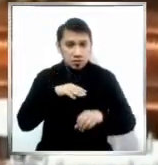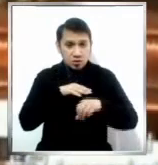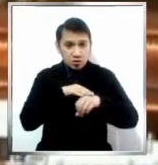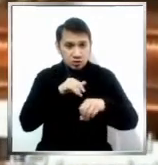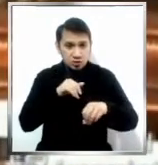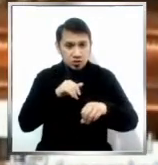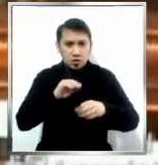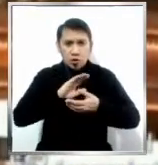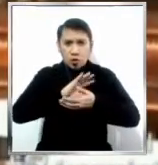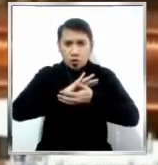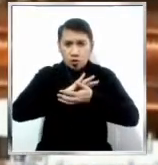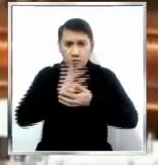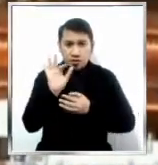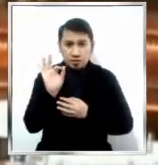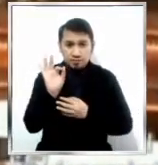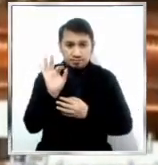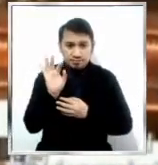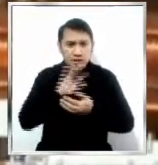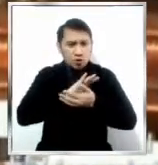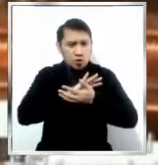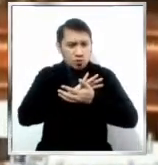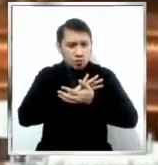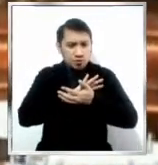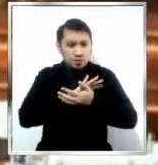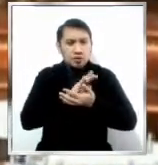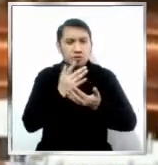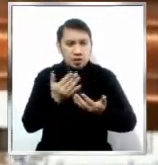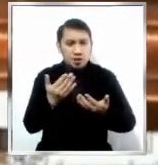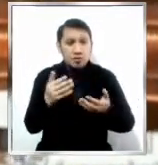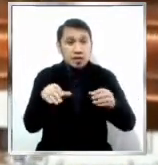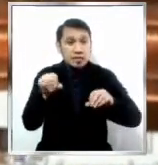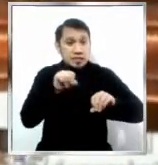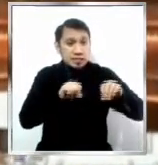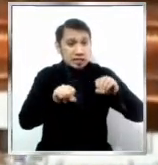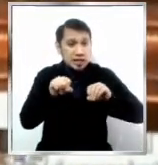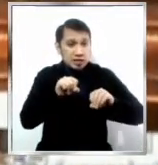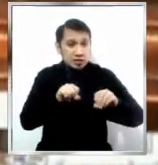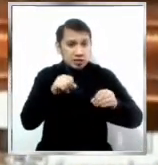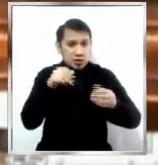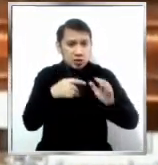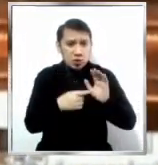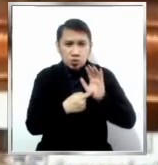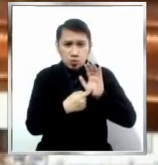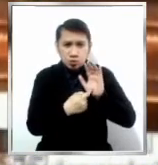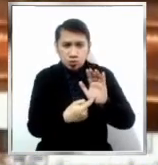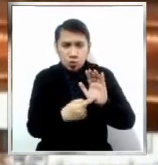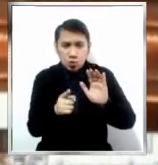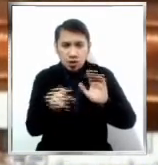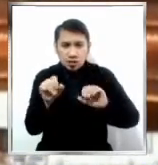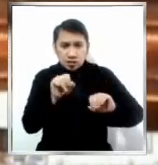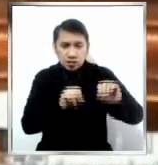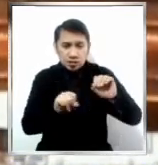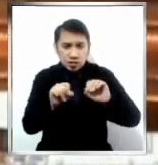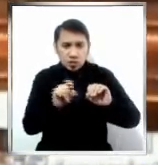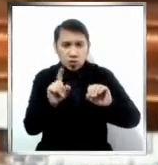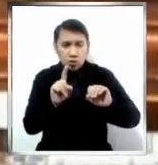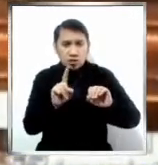COVID-19. Recent scientific studies have shown that COVID-19 curve in the Philippines has